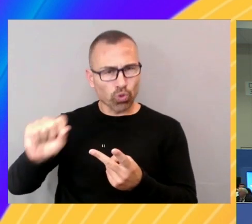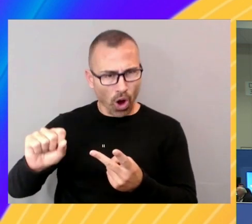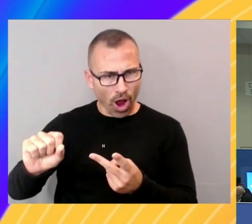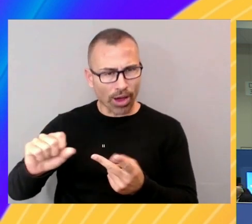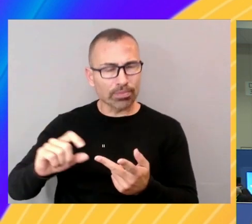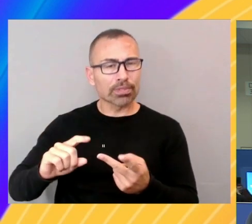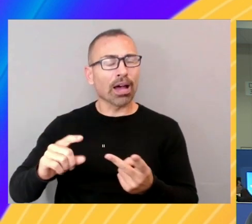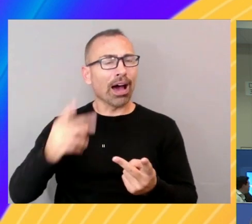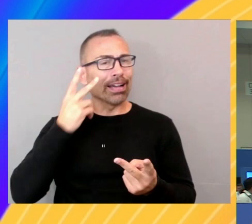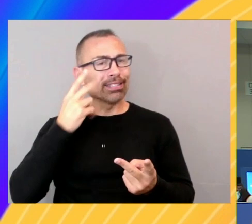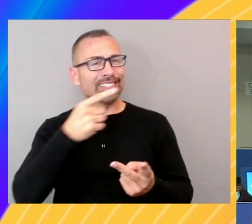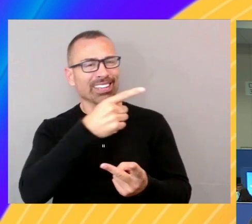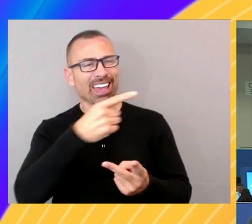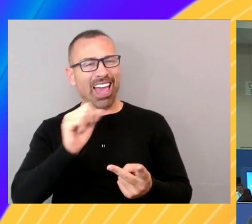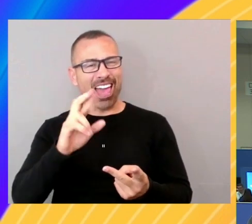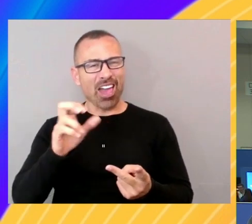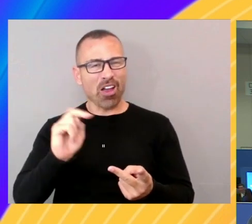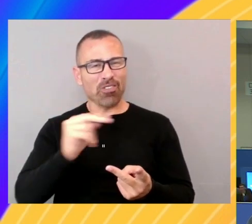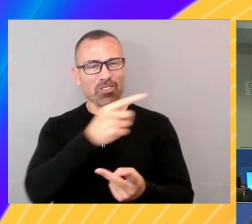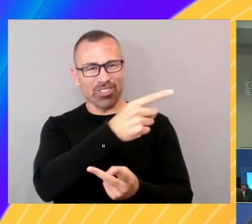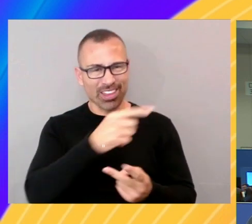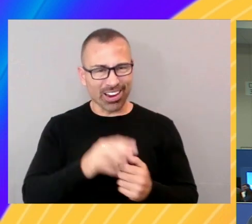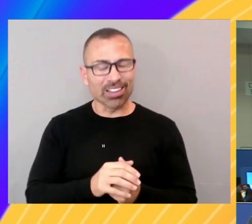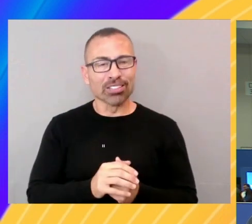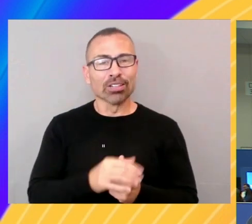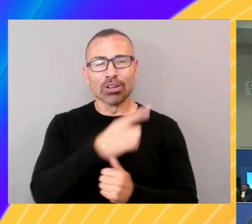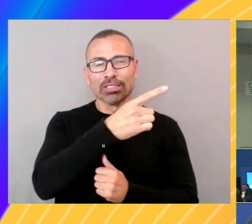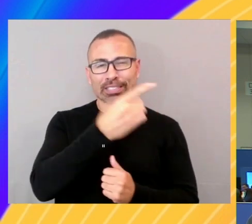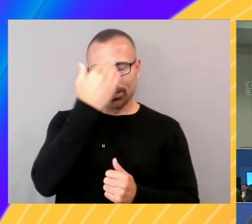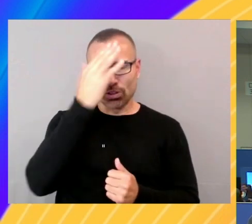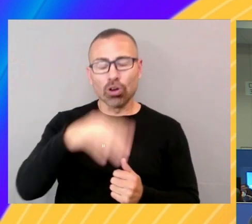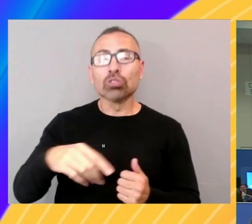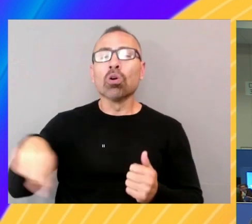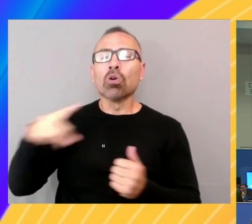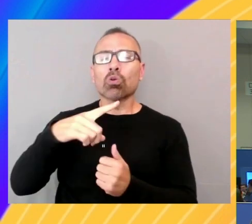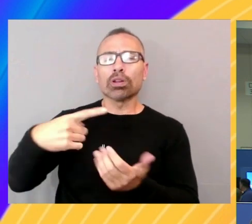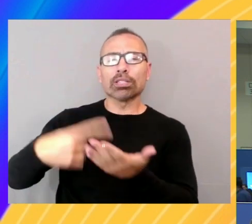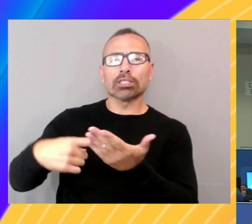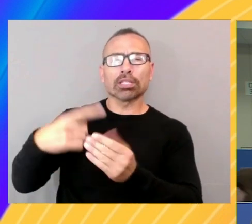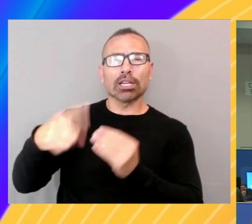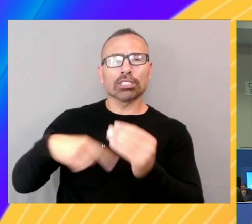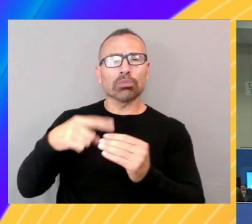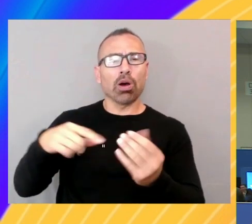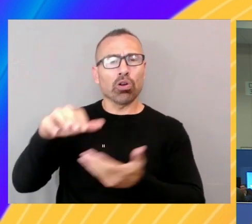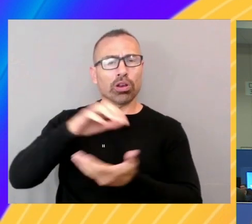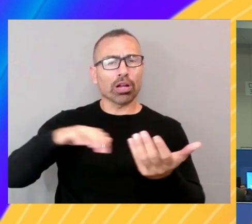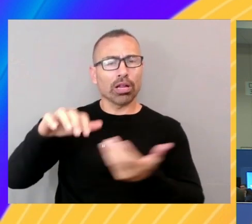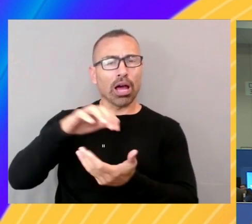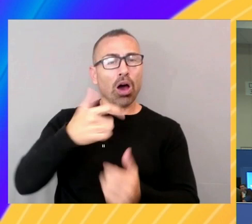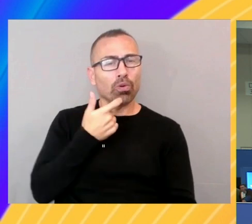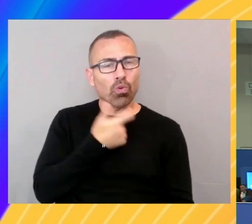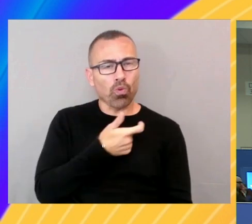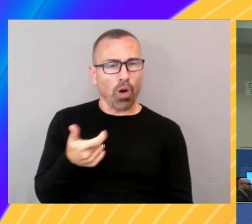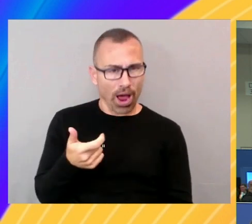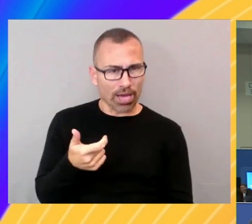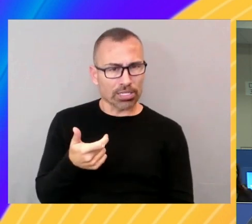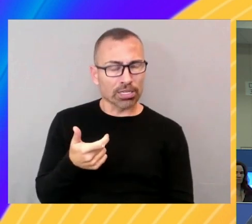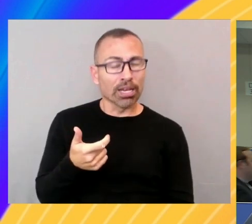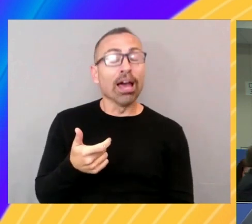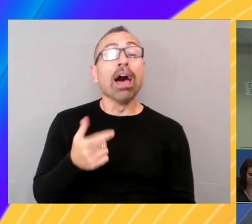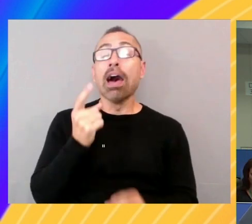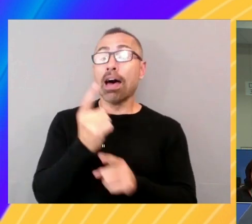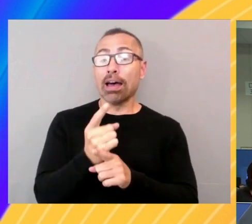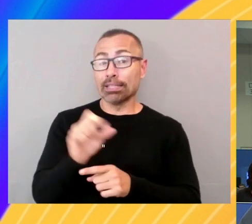CloudWatch, and a lot of questions as an SA, field SA, talking to customers, we always get the question, what exactly is the difference